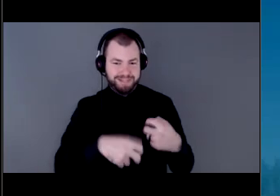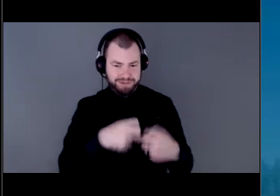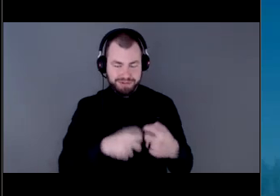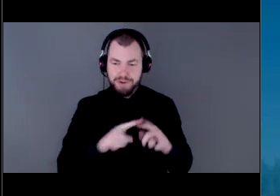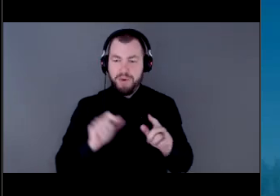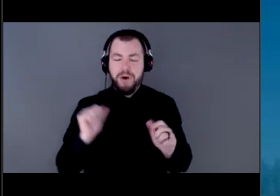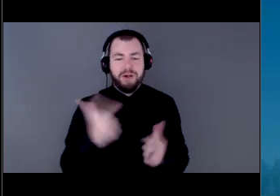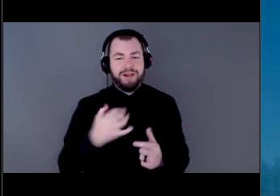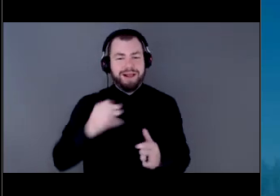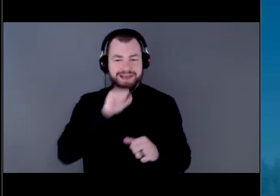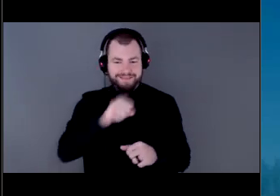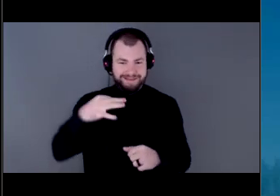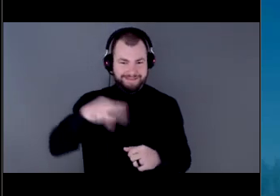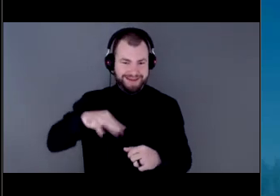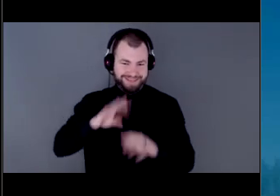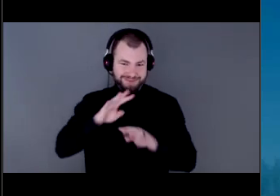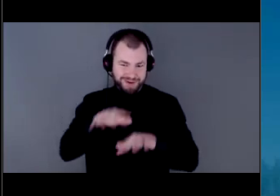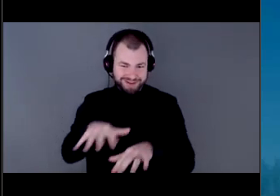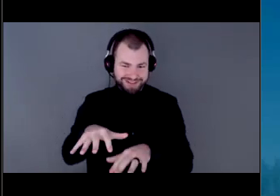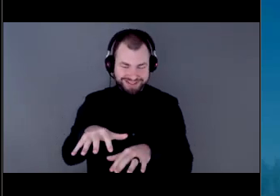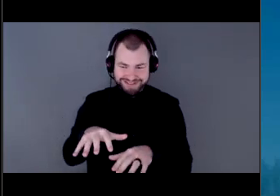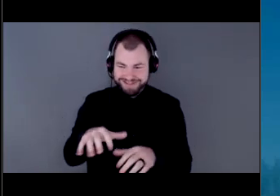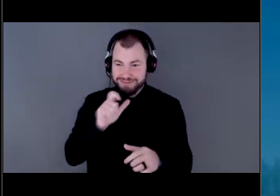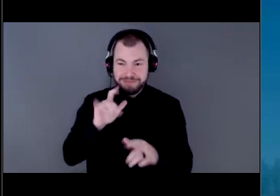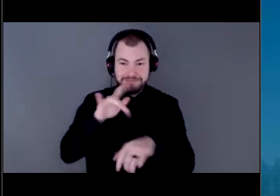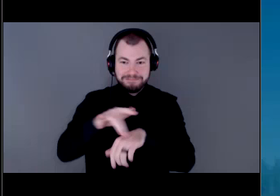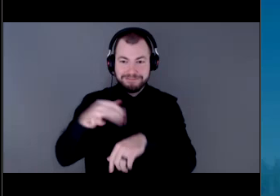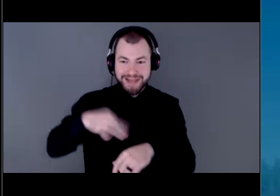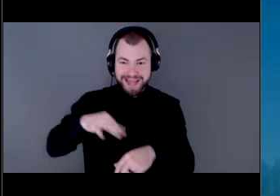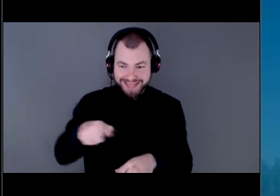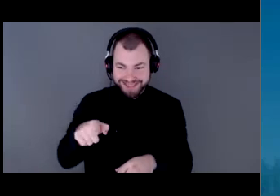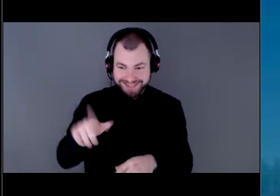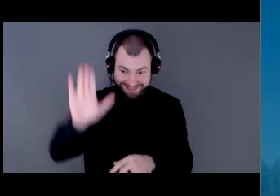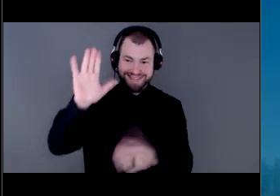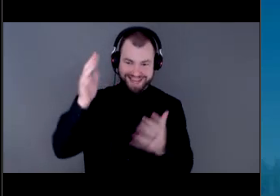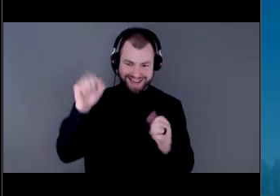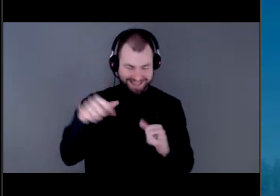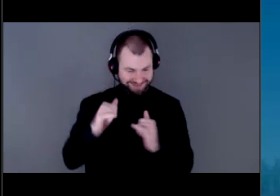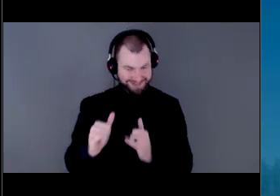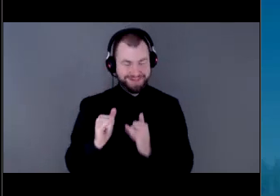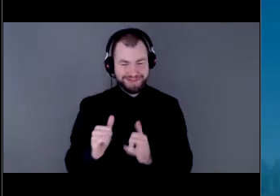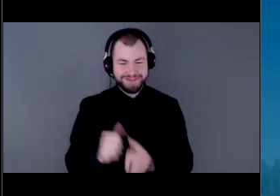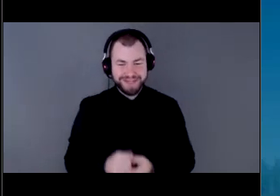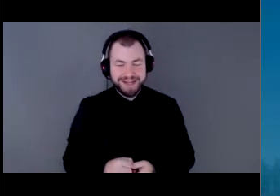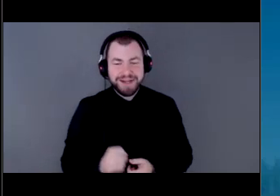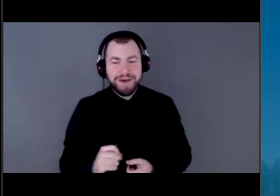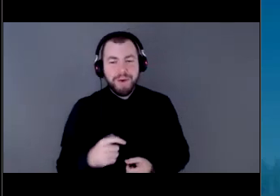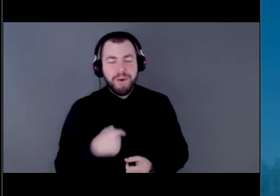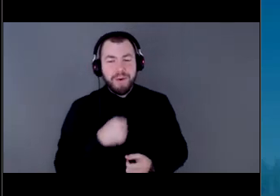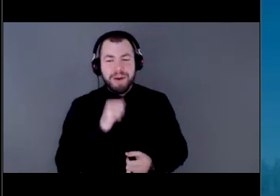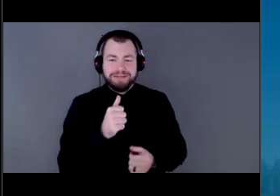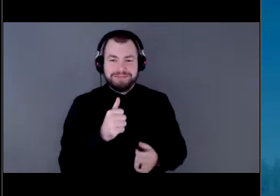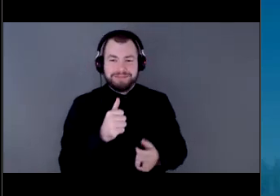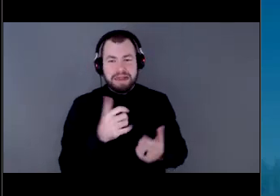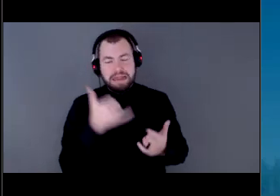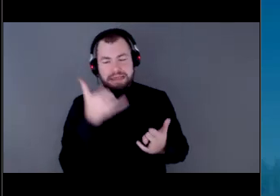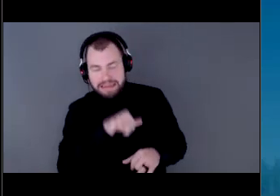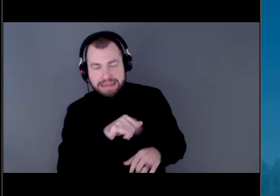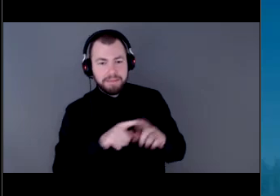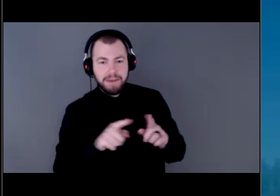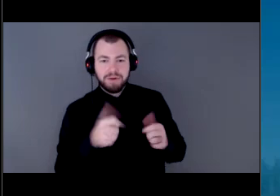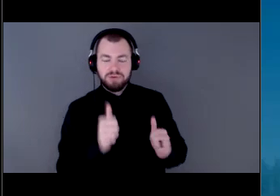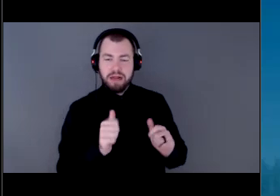Who loves Maine? Yay, me too. So not to be silly, but we're trying to keep it light. We're trying to keep it like we're all